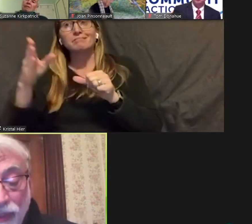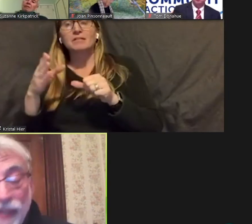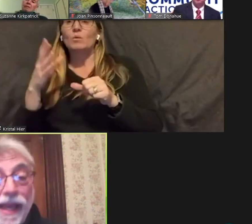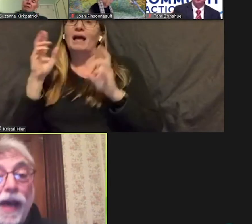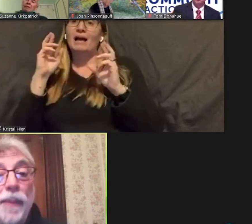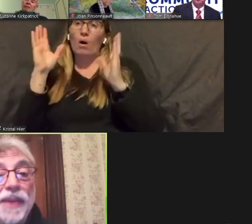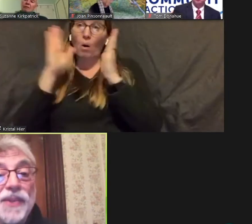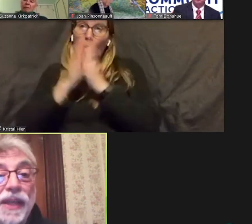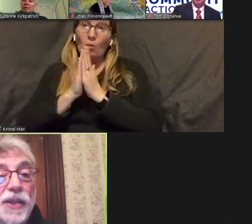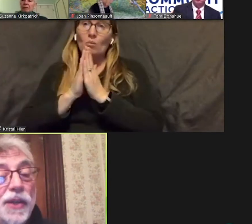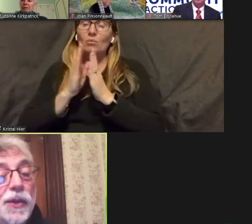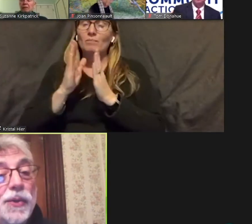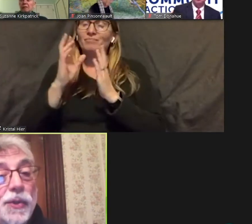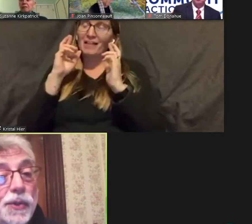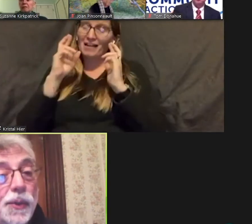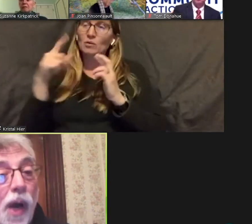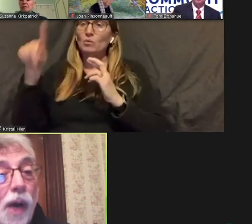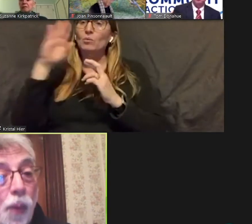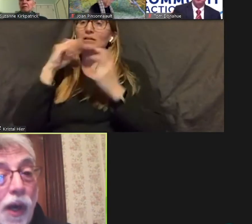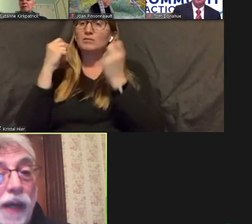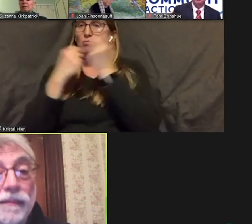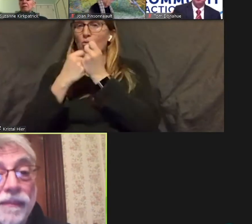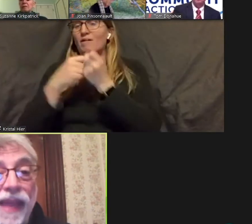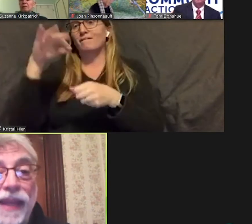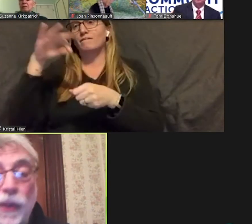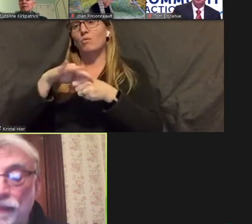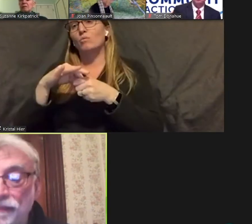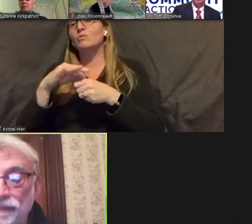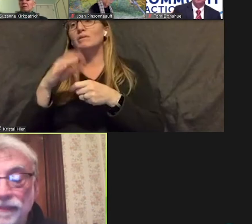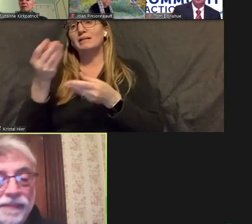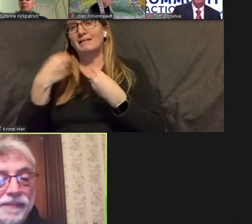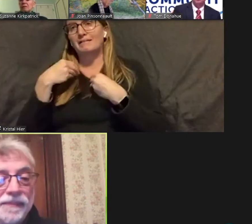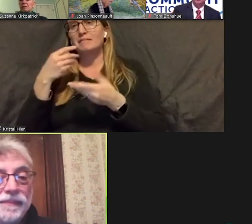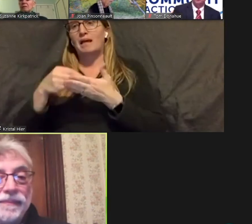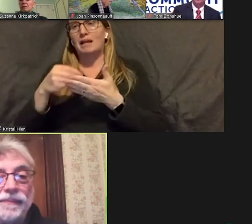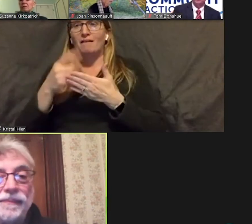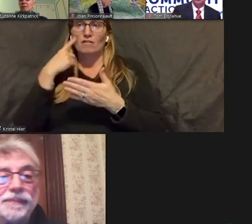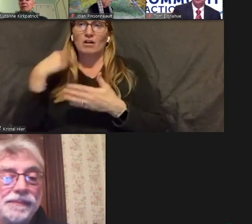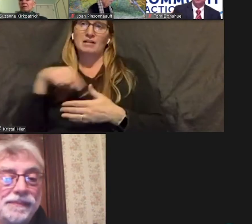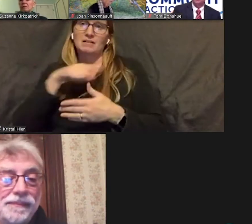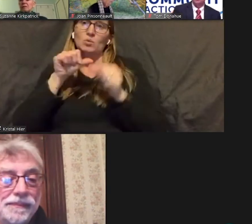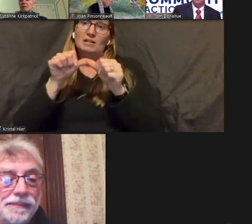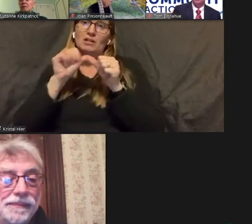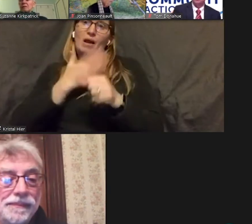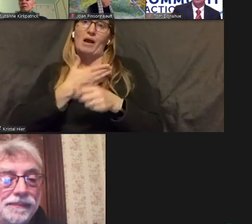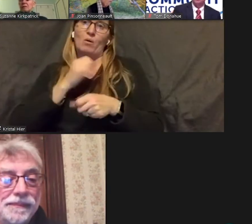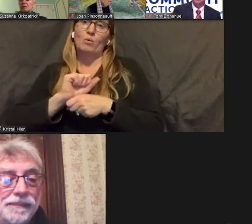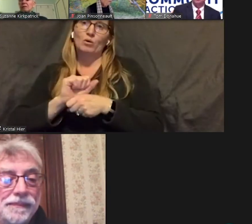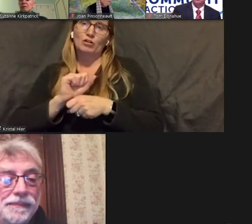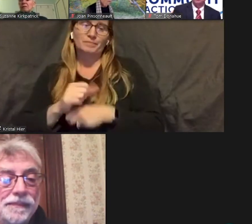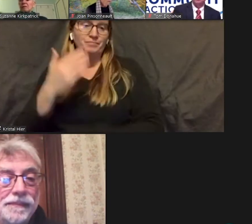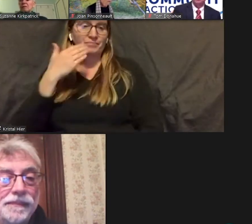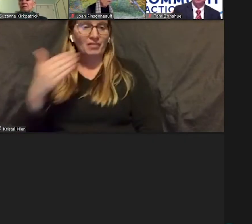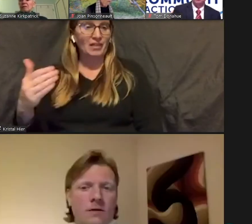vote to help us continue to do our work. Thank you. Okay, thank you, Charlie.